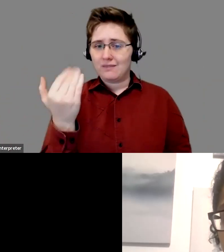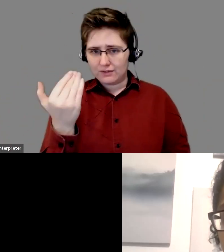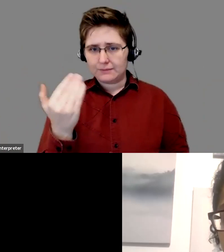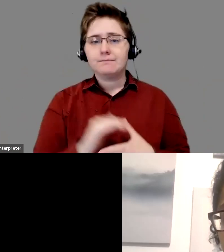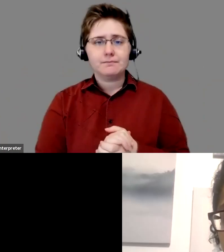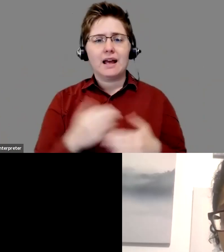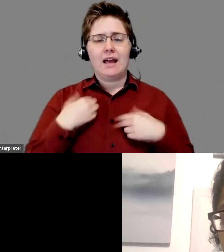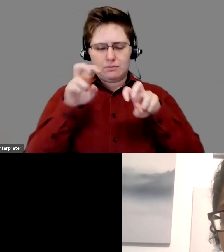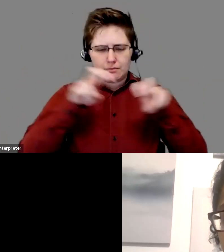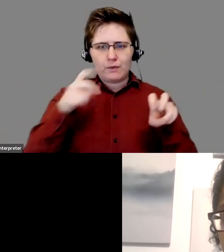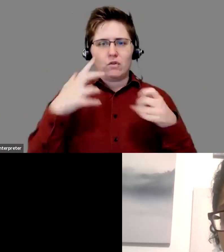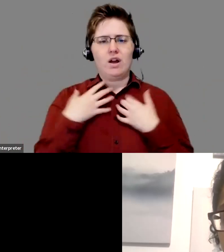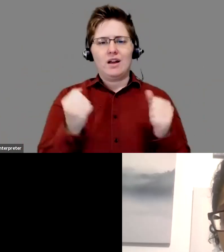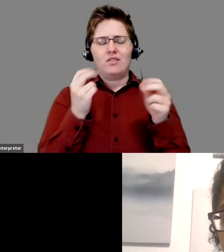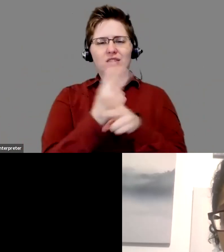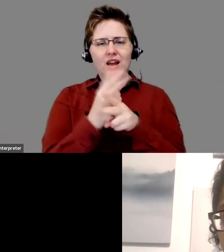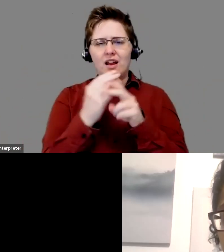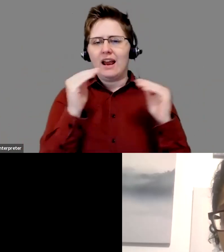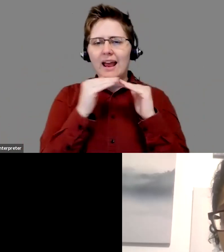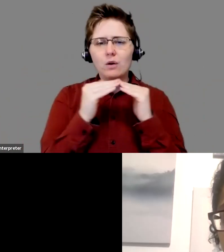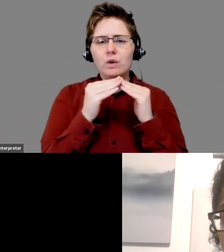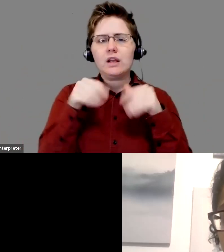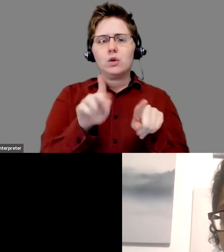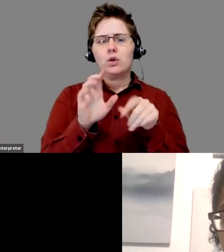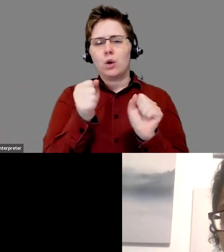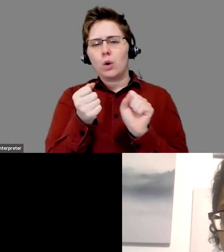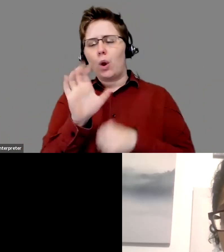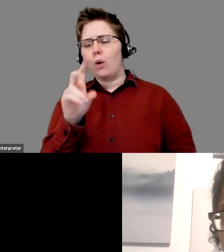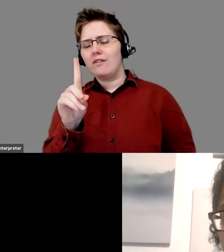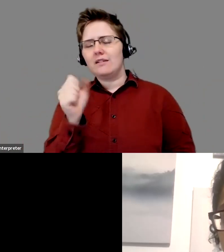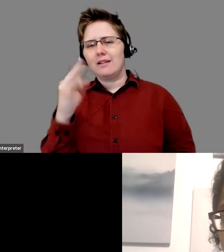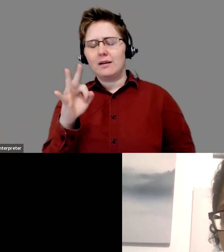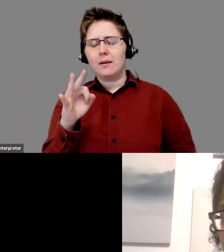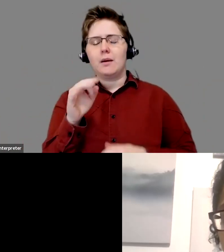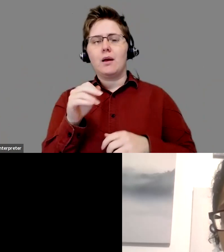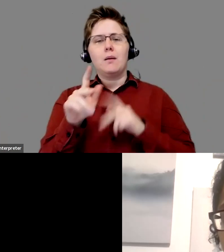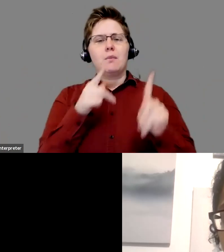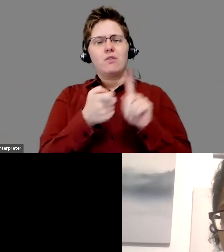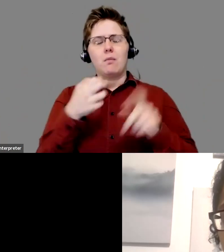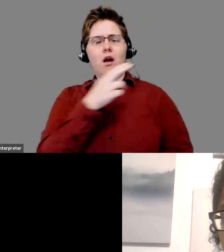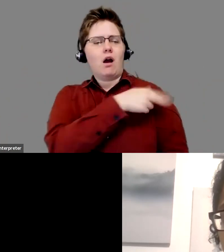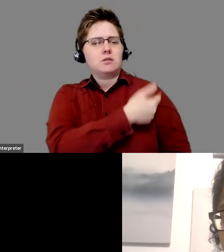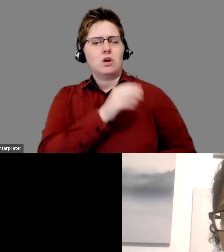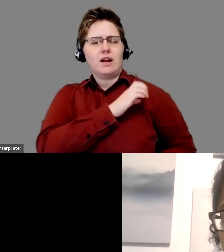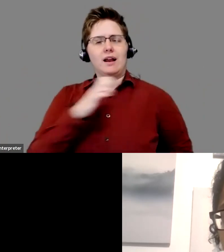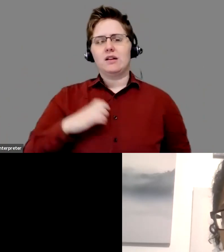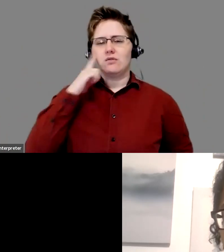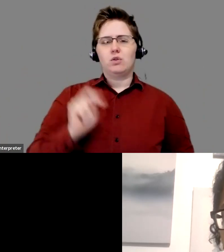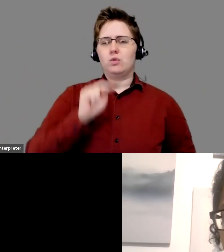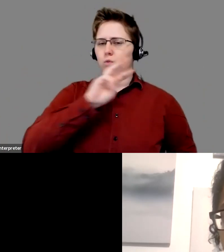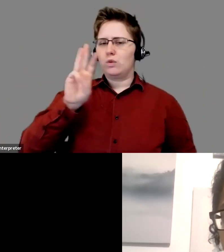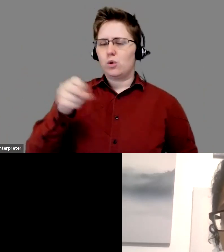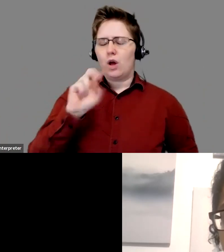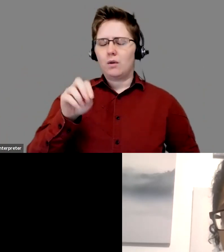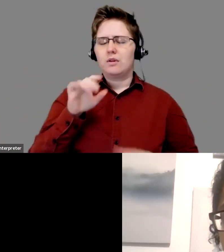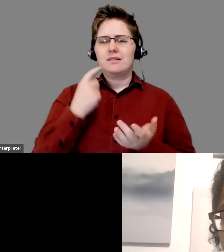a panel on healthcare equity during COVID-19, where representatives from the Hospital Council of Northwest Ohio will discuss their